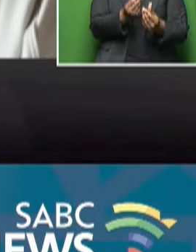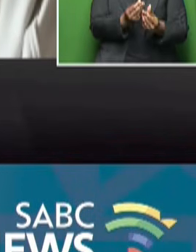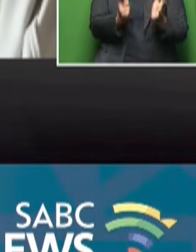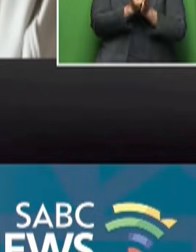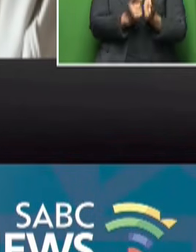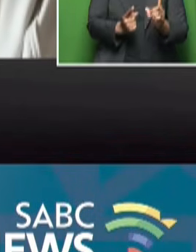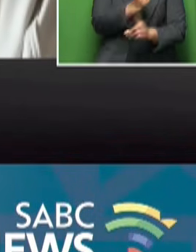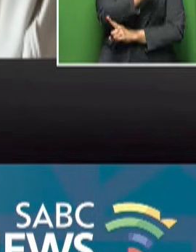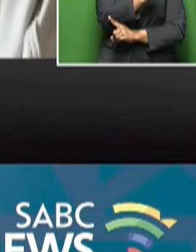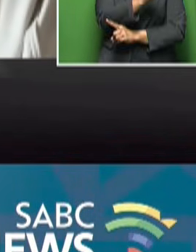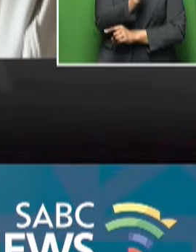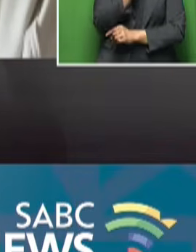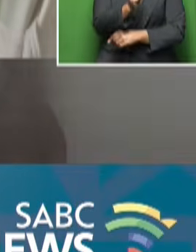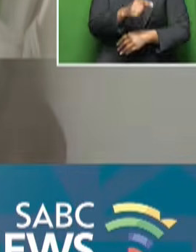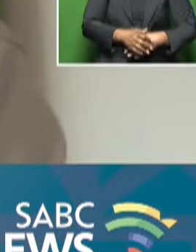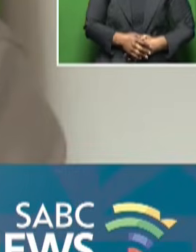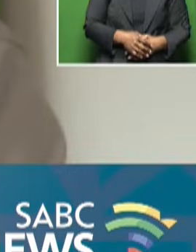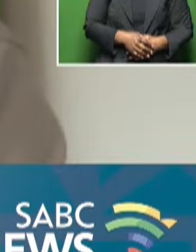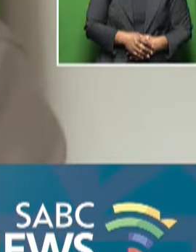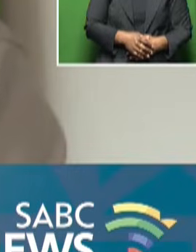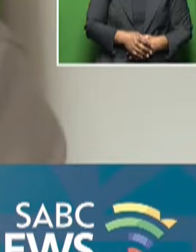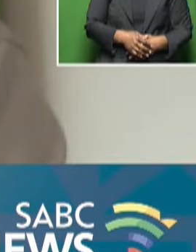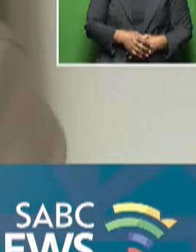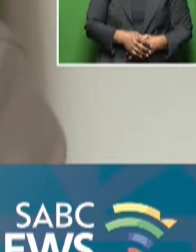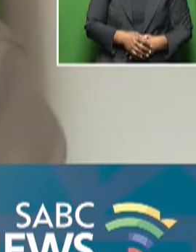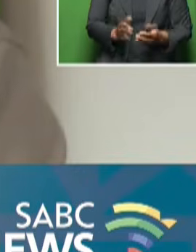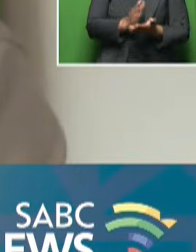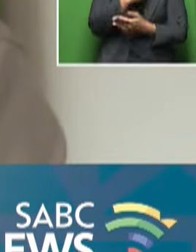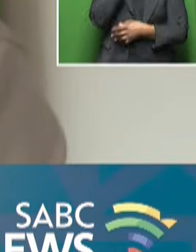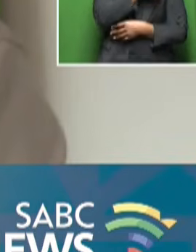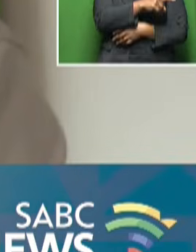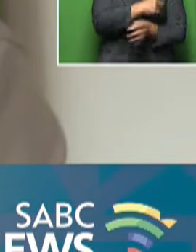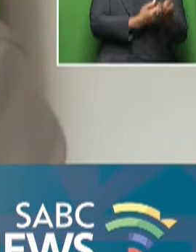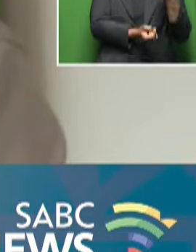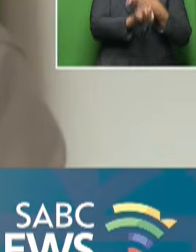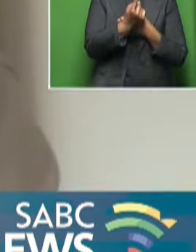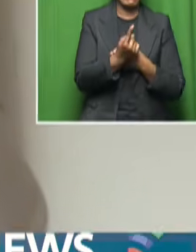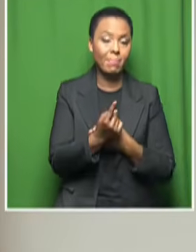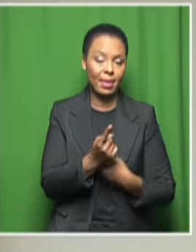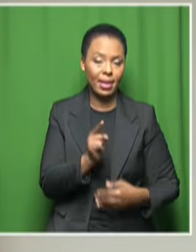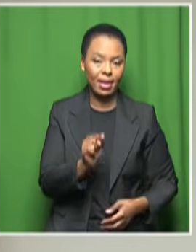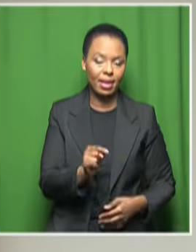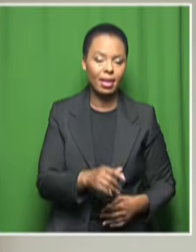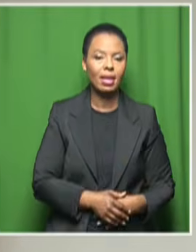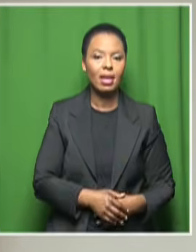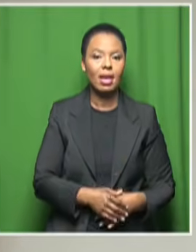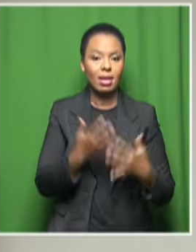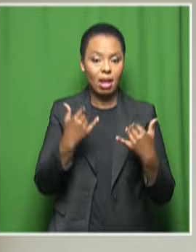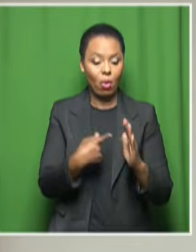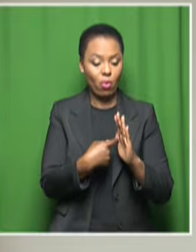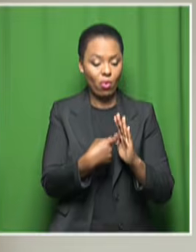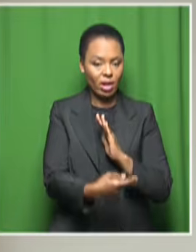tax gap. So these are areas that that we are clearly focusing on. In fact, this week,